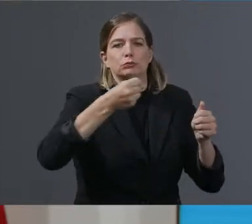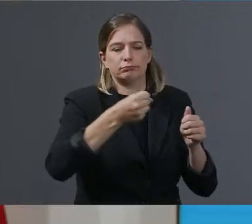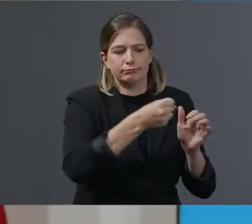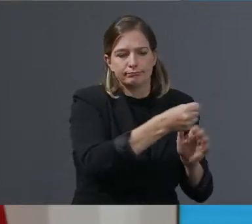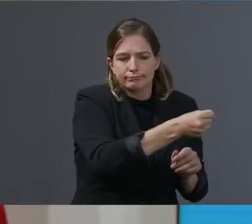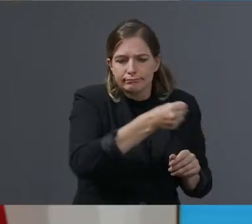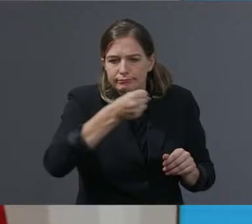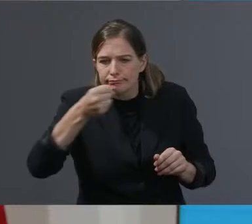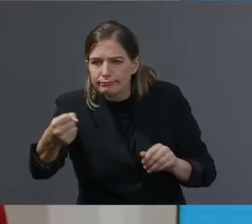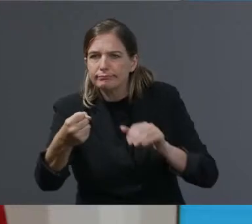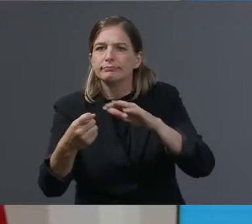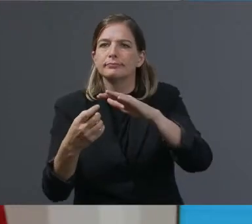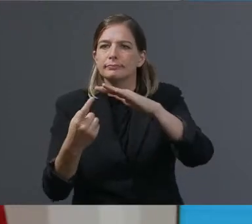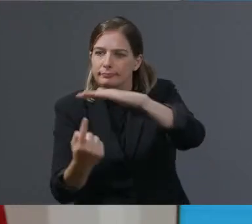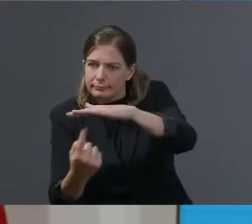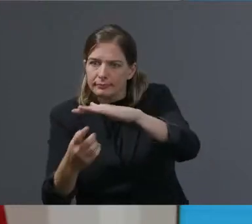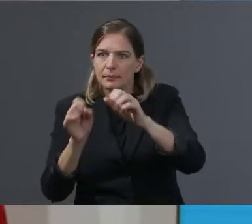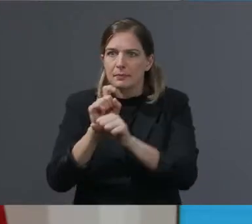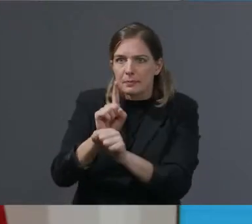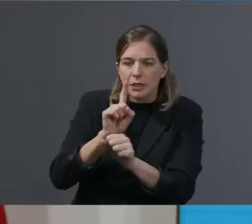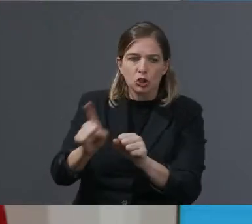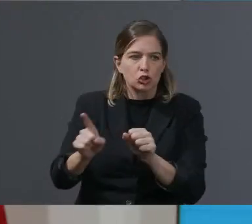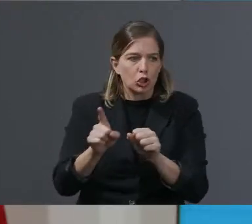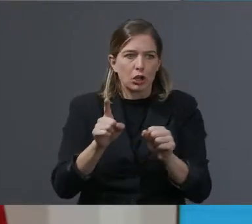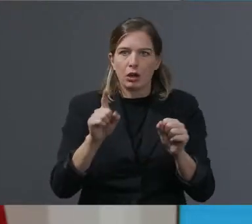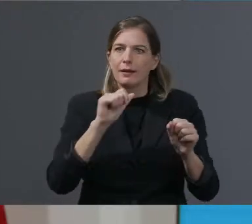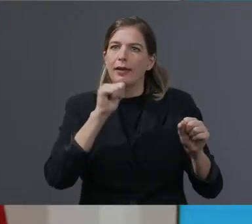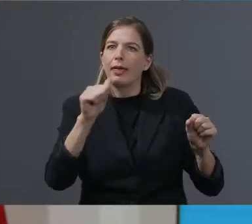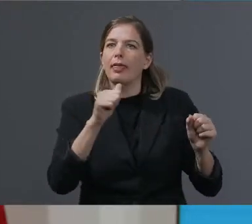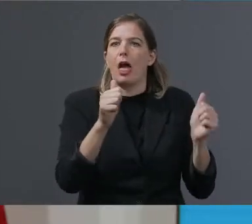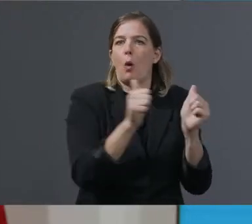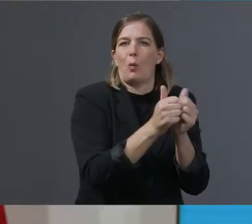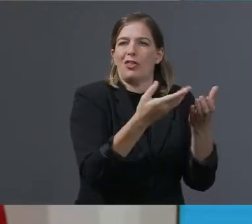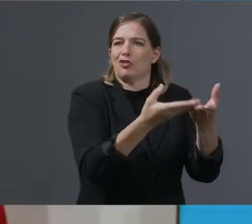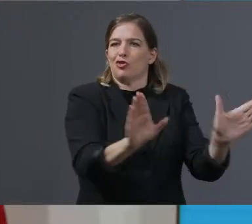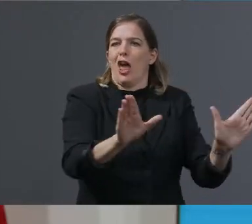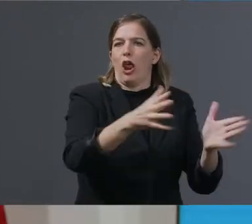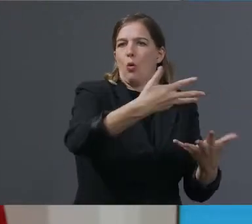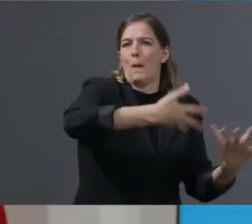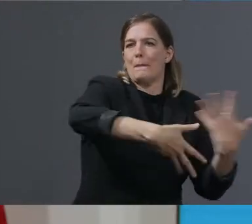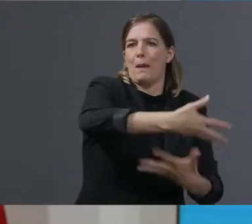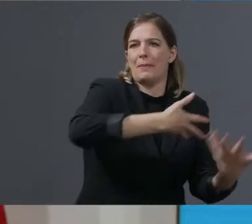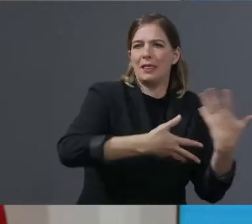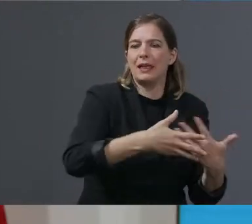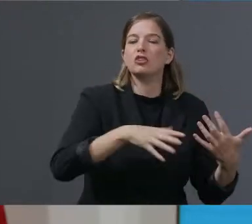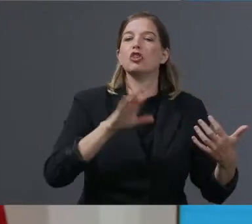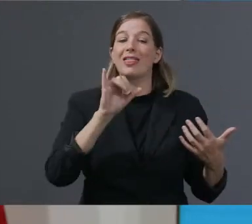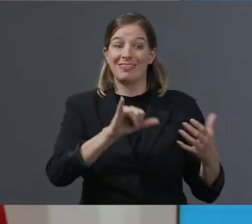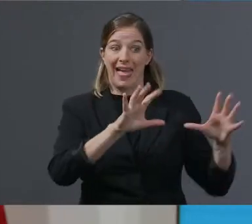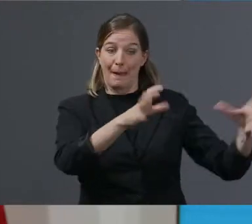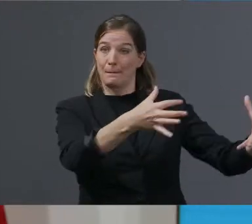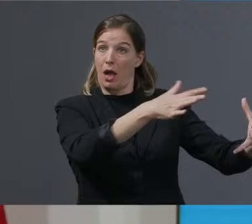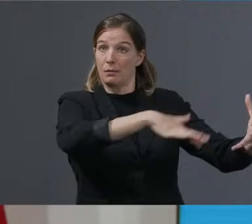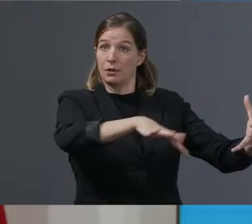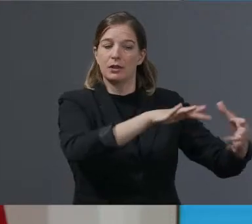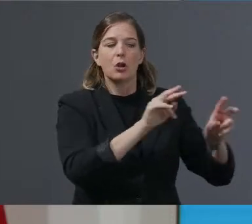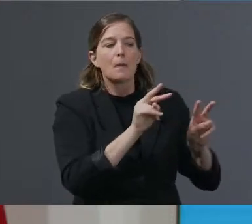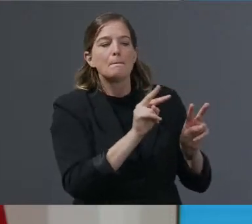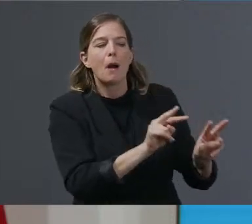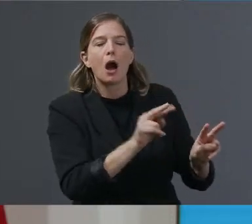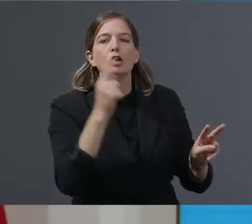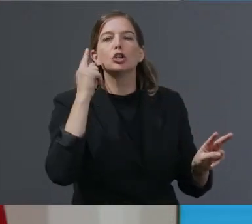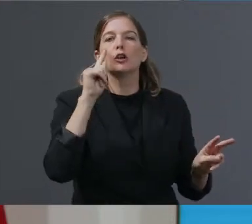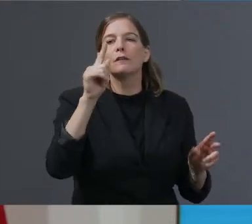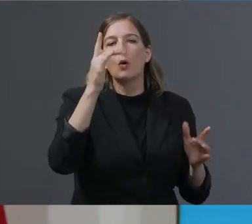COVID patients if necessary, to keep them out of the general population, and then the population is monitored for symptoms over the